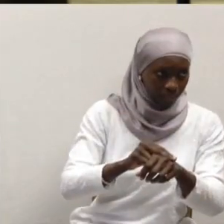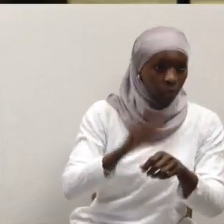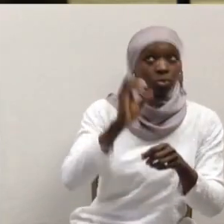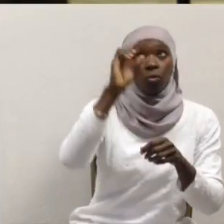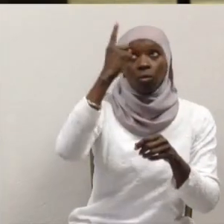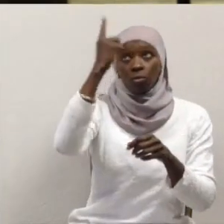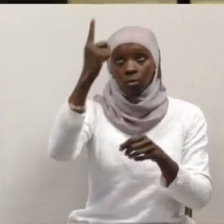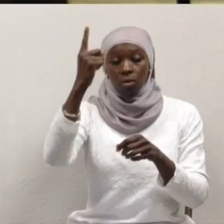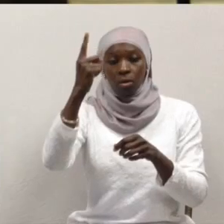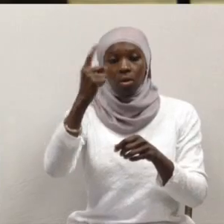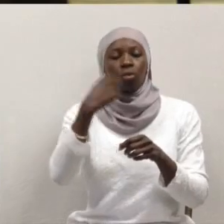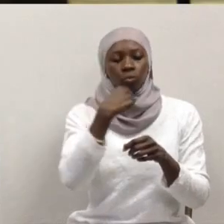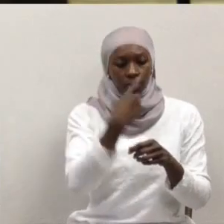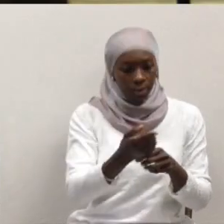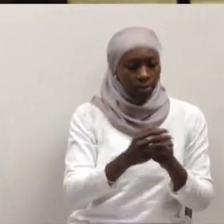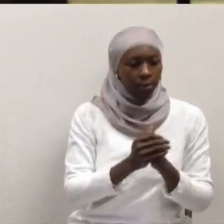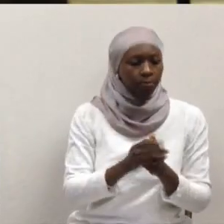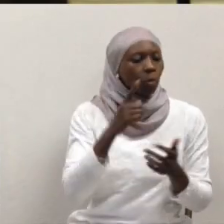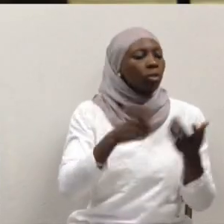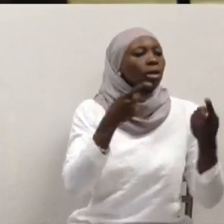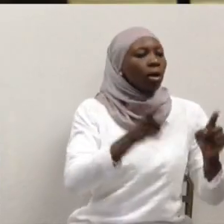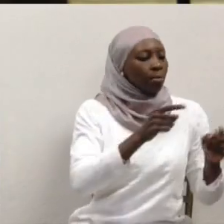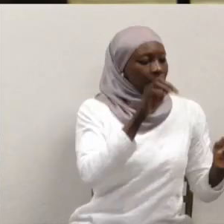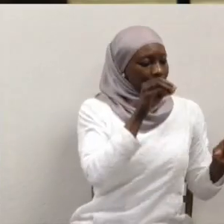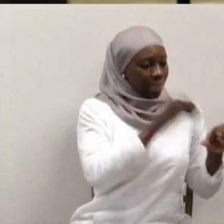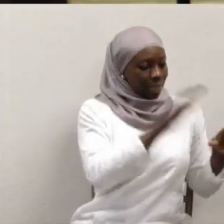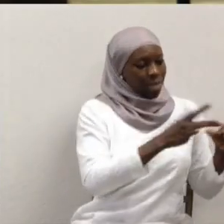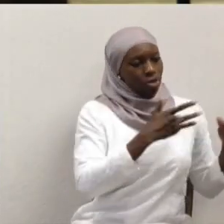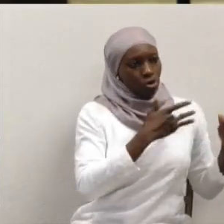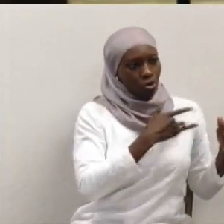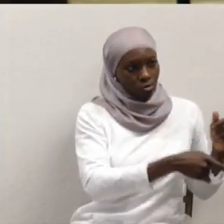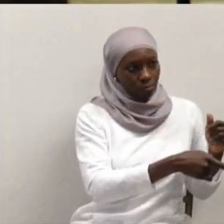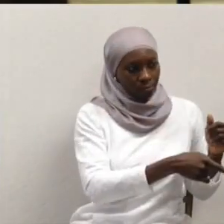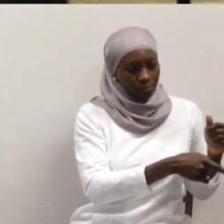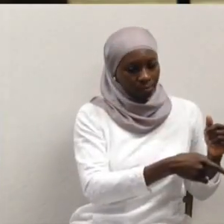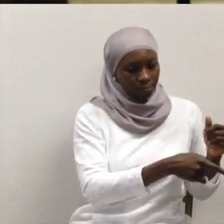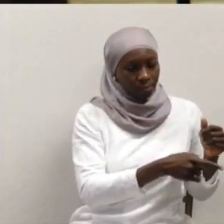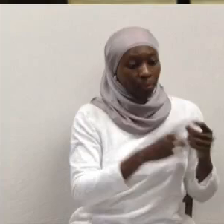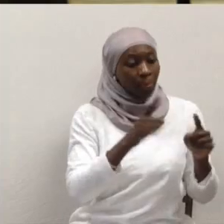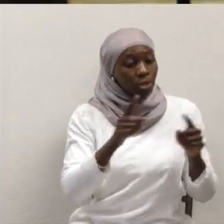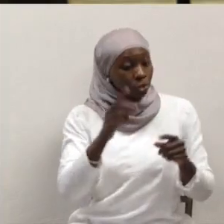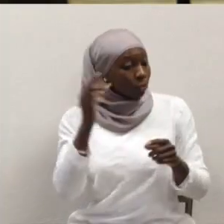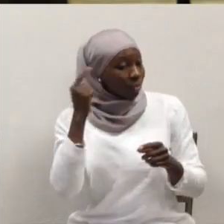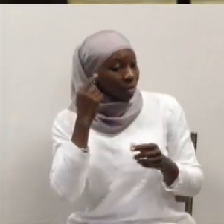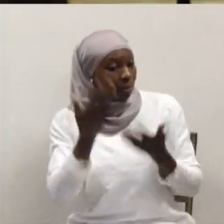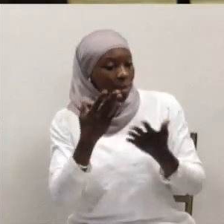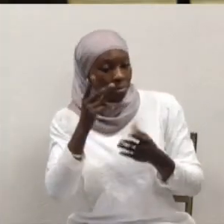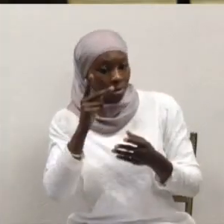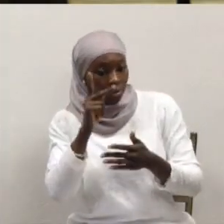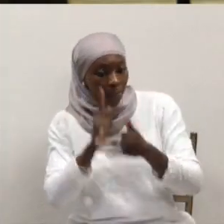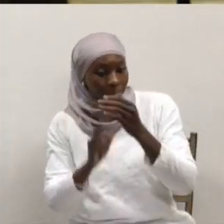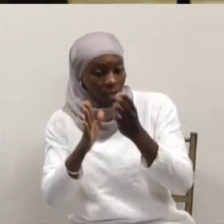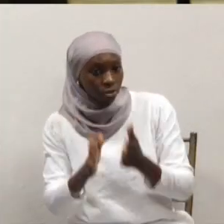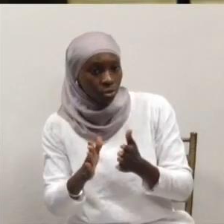So Allah will uncover here what is going on in their heart. But you thought that the messenger and the believers would